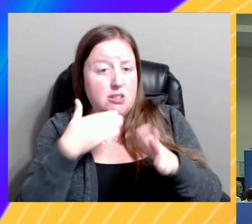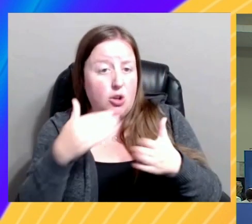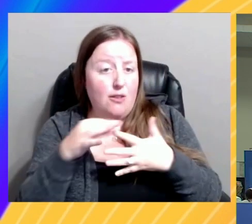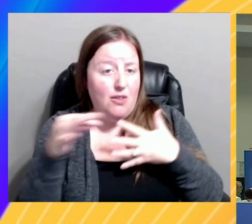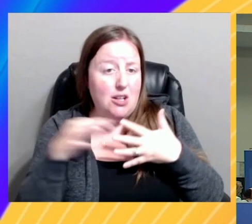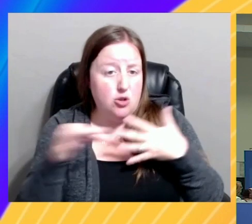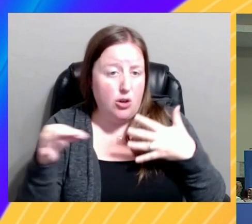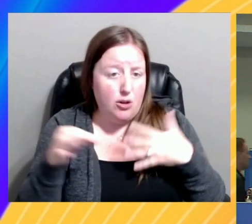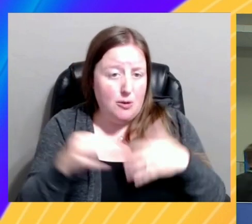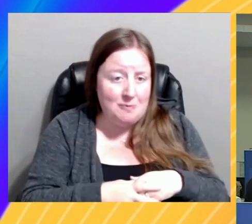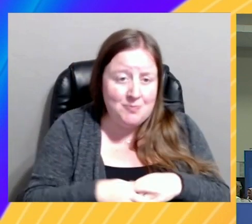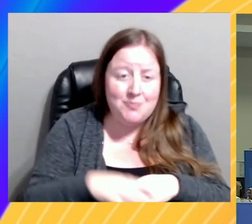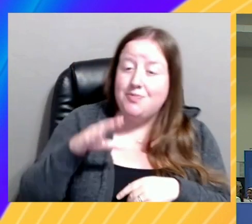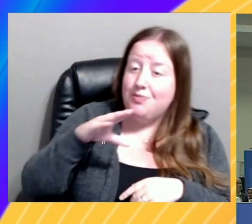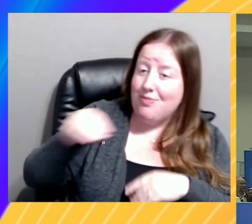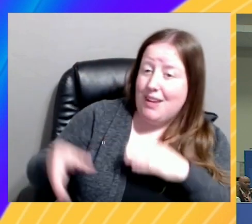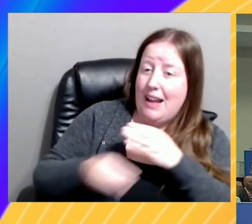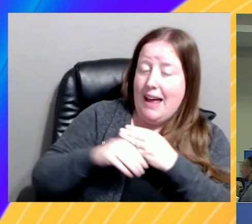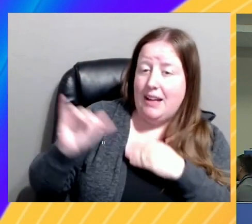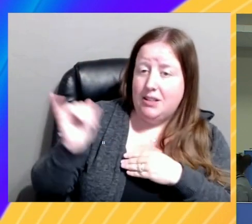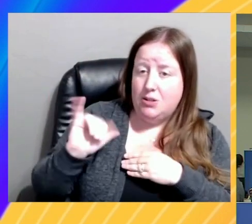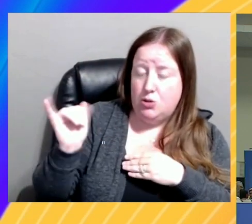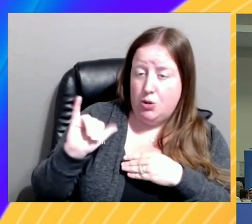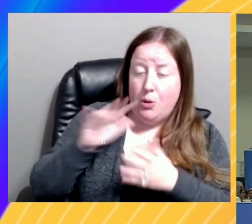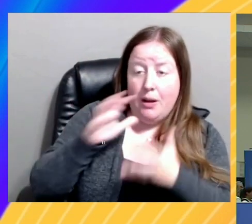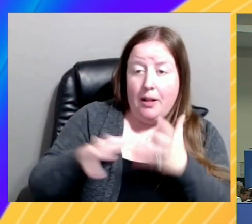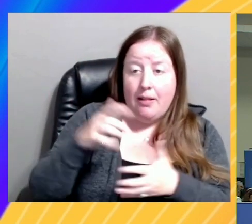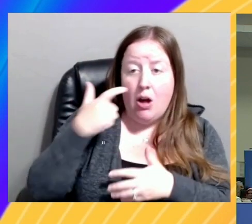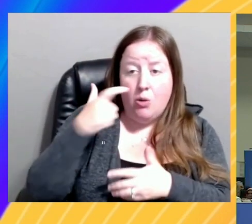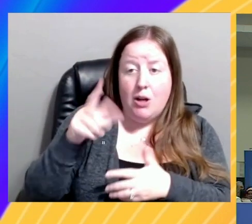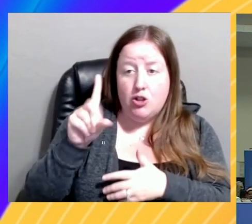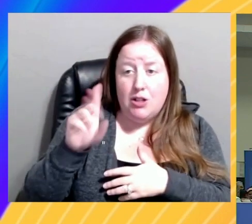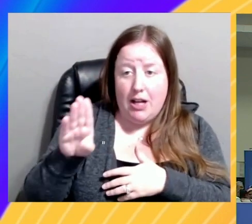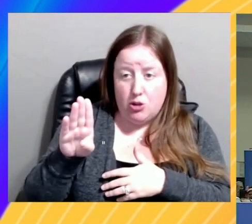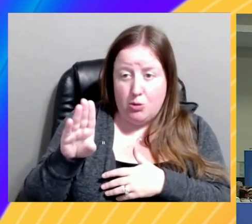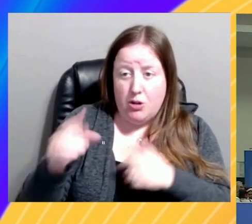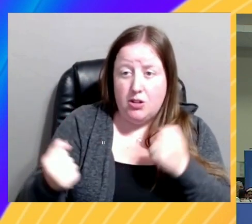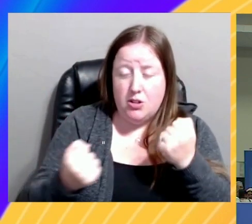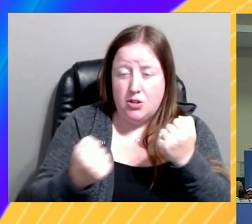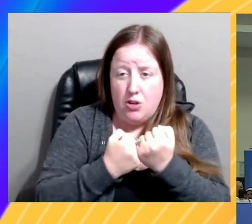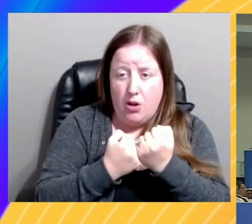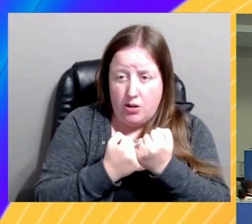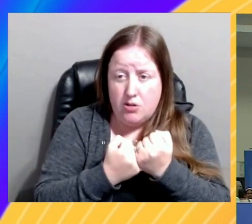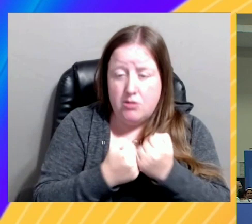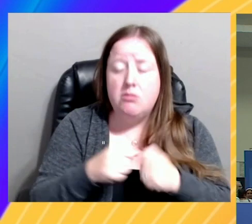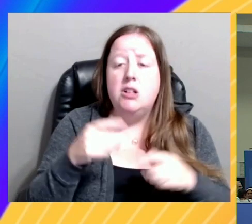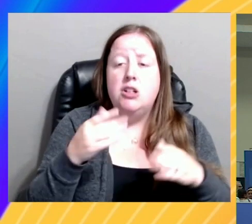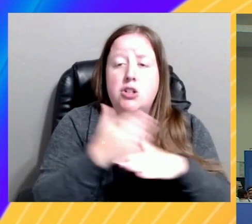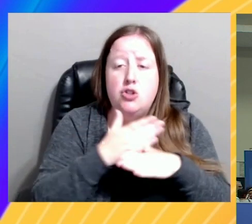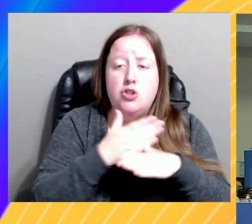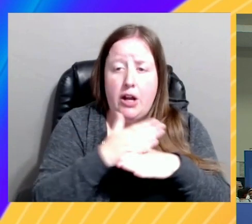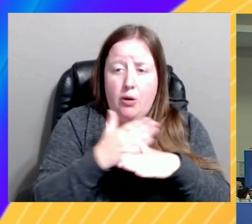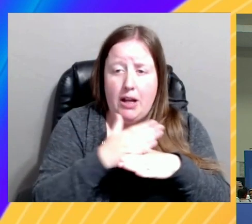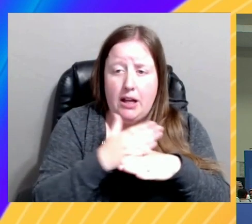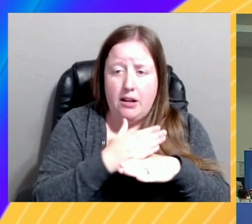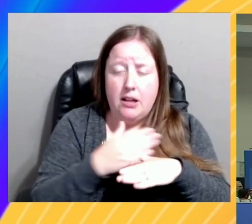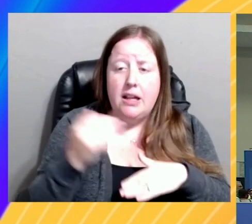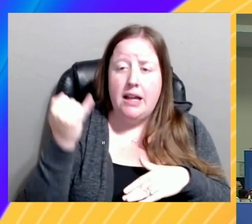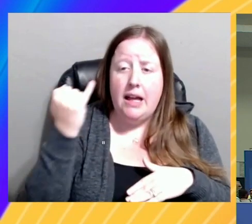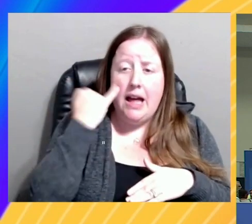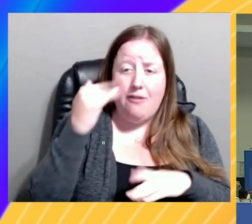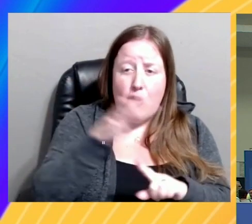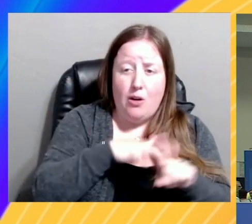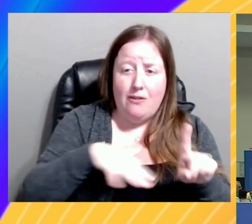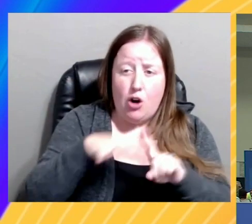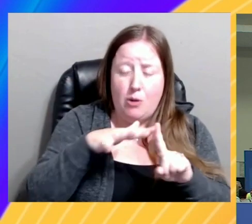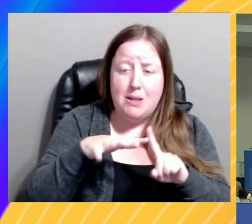adding to that, CloudWatch dashboards now support cross-account sharing of, if your environments are between multiple accounts